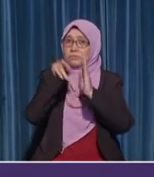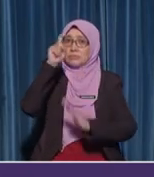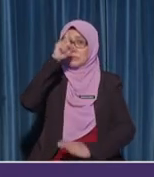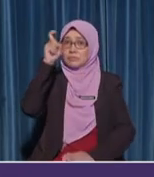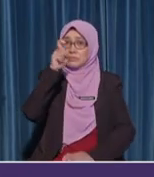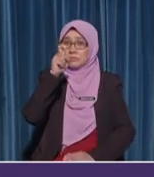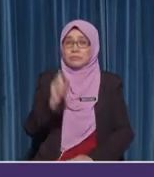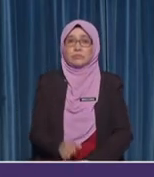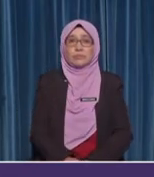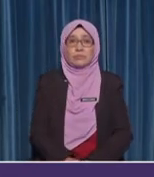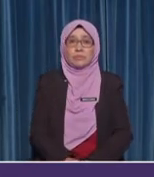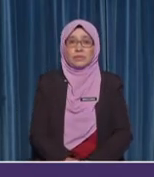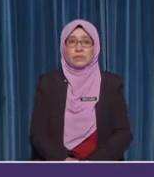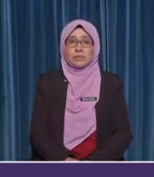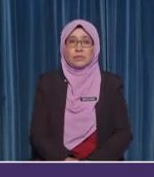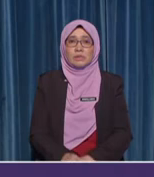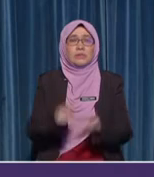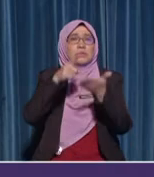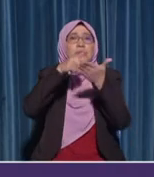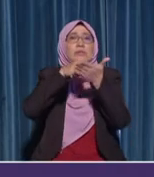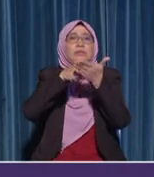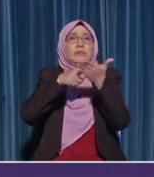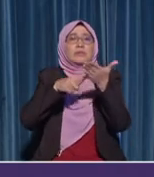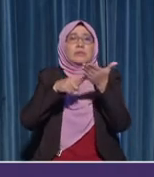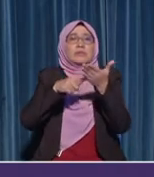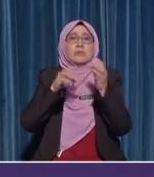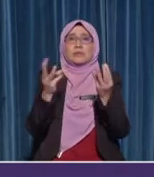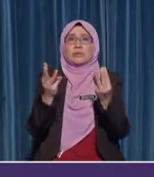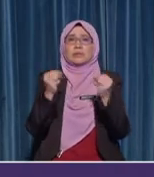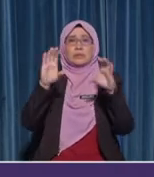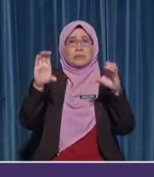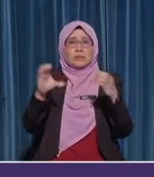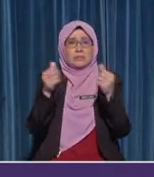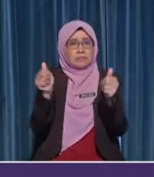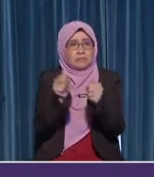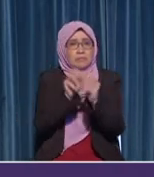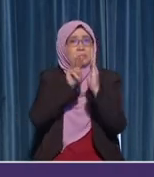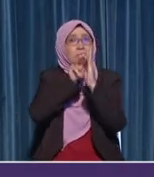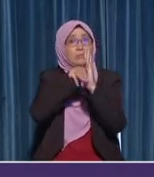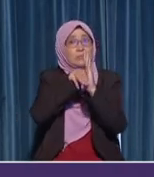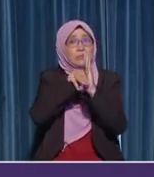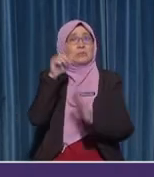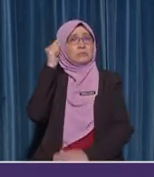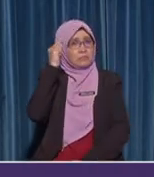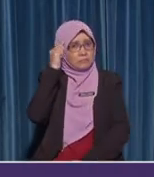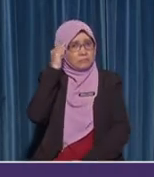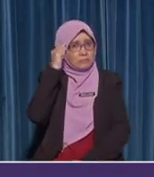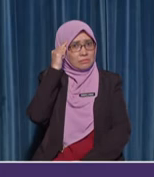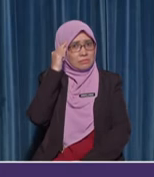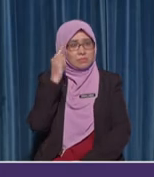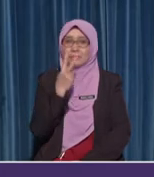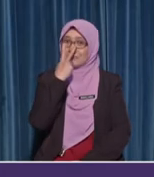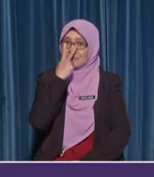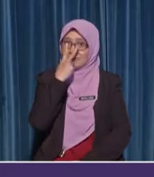What has these got to do with the minutes? Take a look at